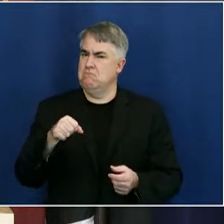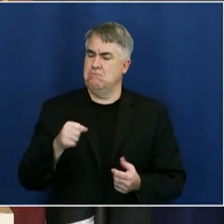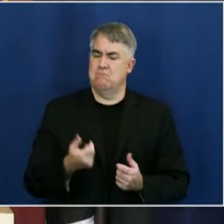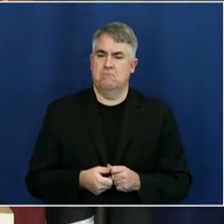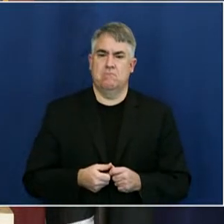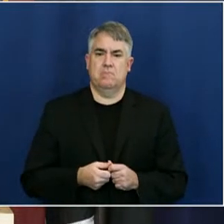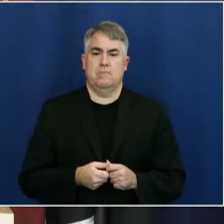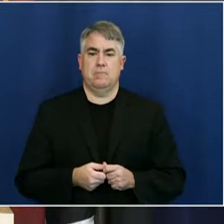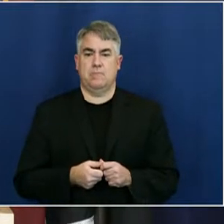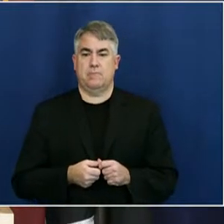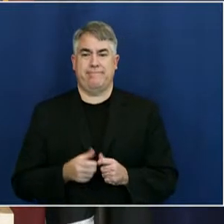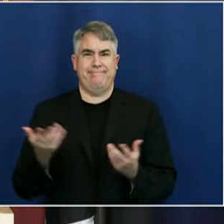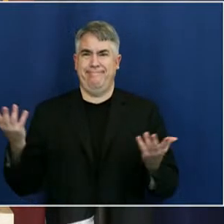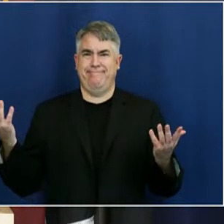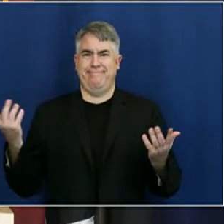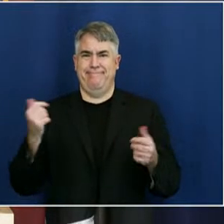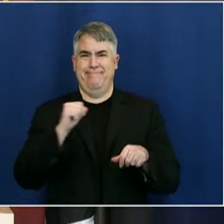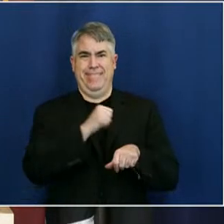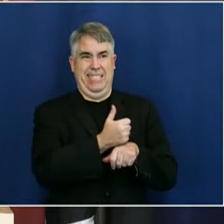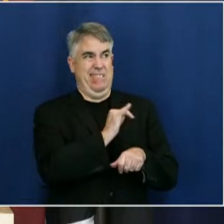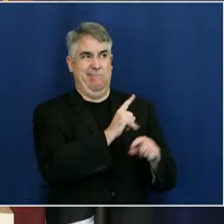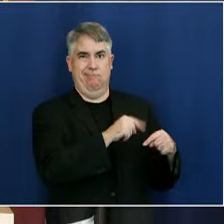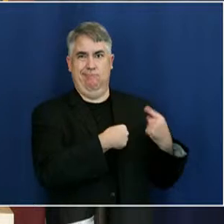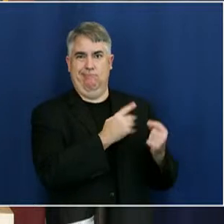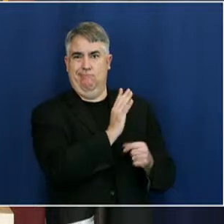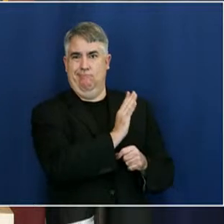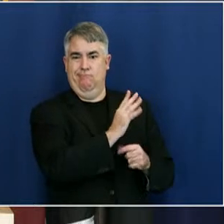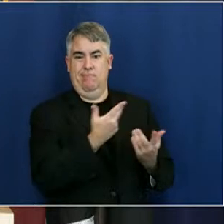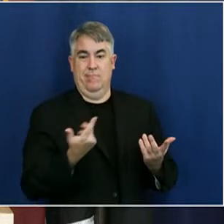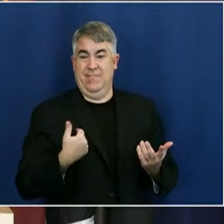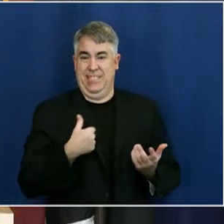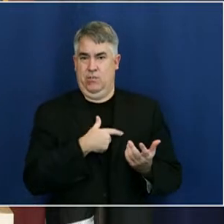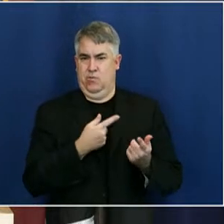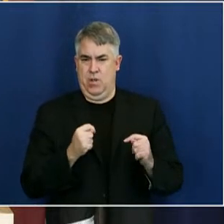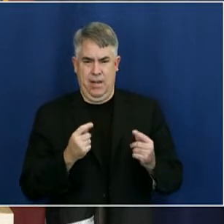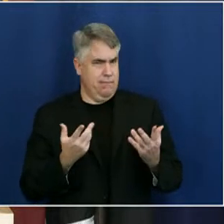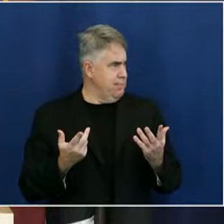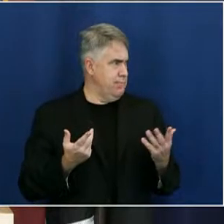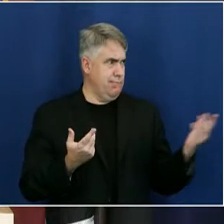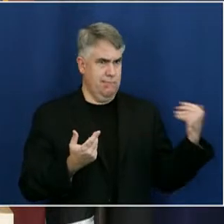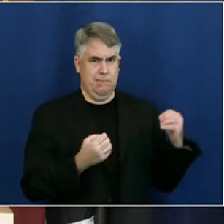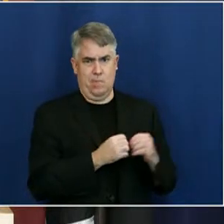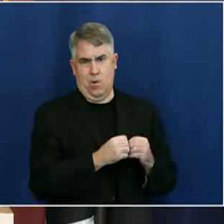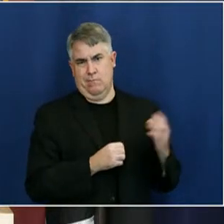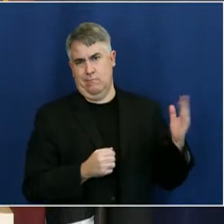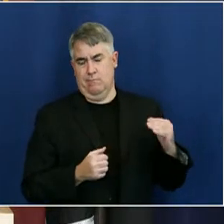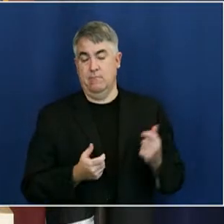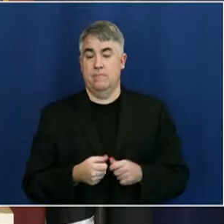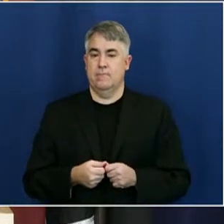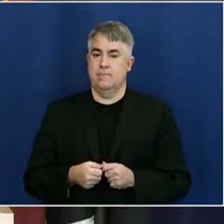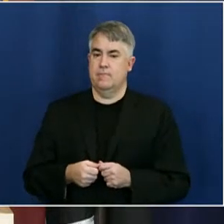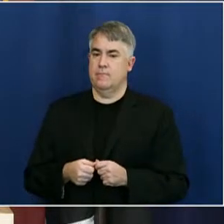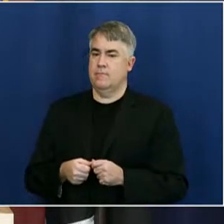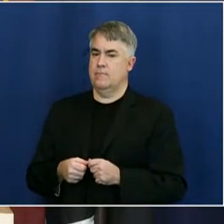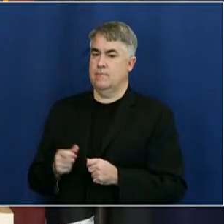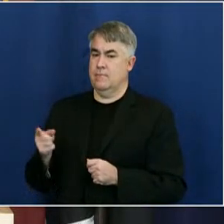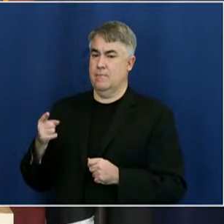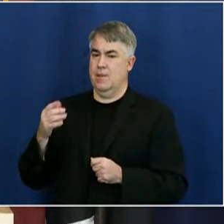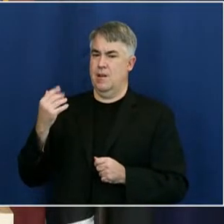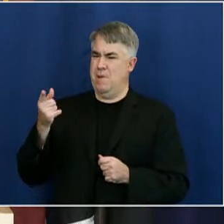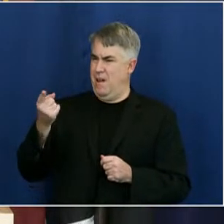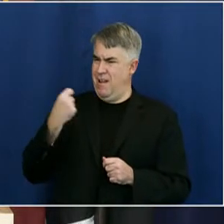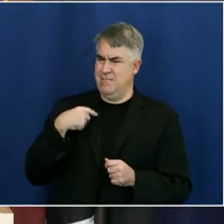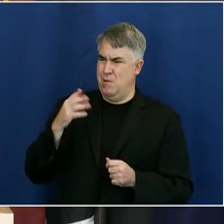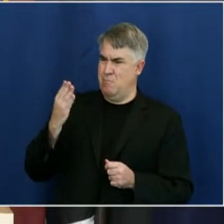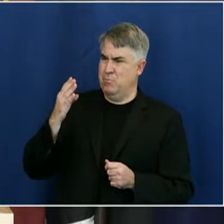it is designed, work a little bit better so we can get things quickly in arms. As it relates to Blue Shield, we don't know exactly what